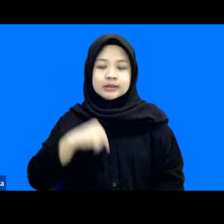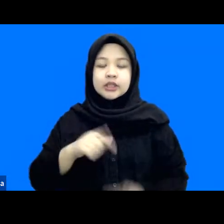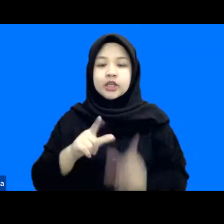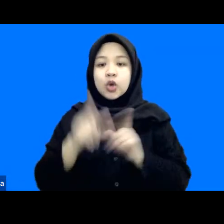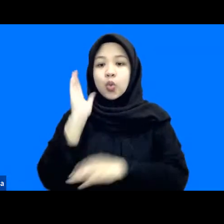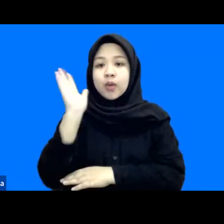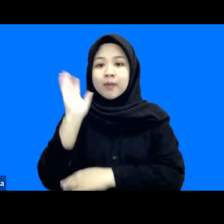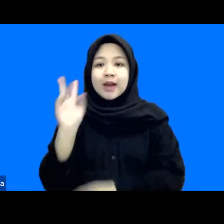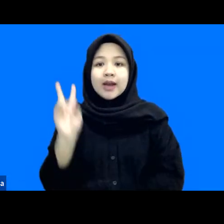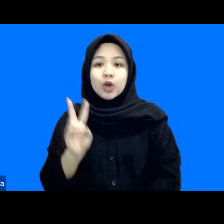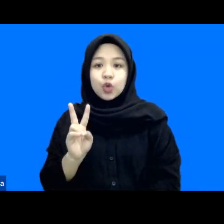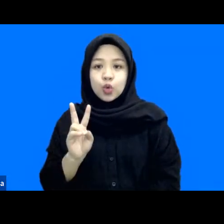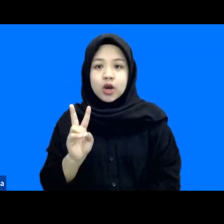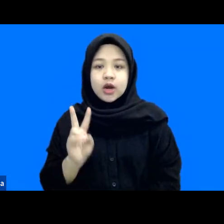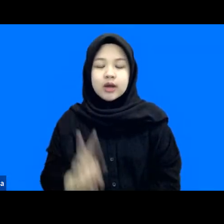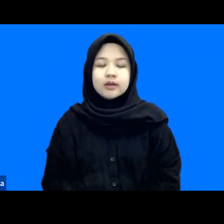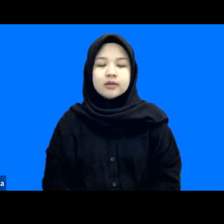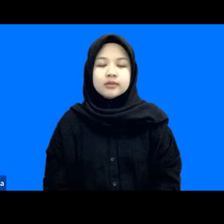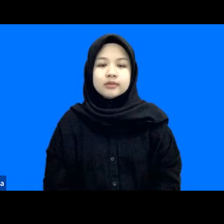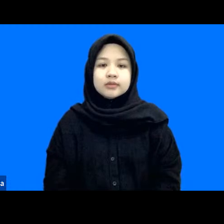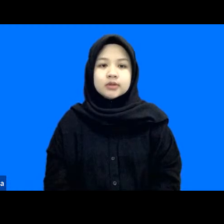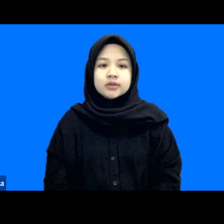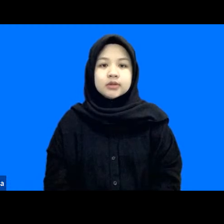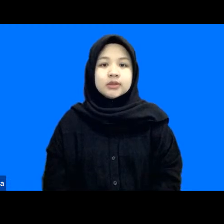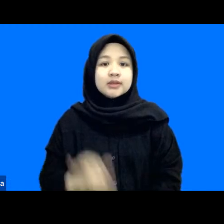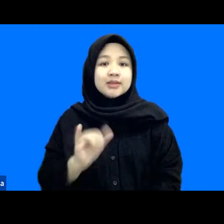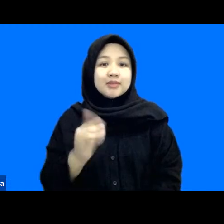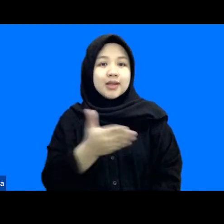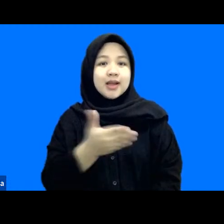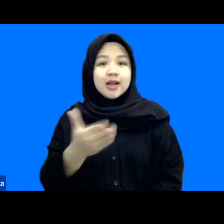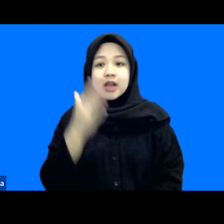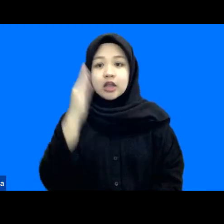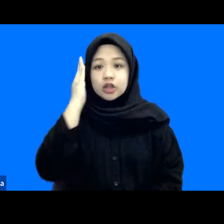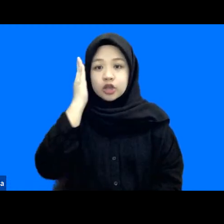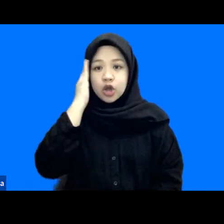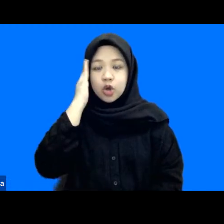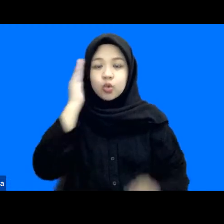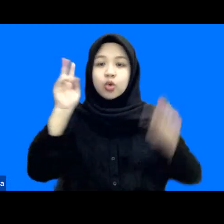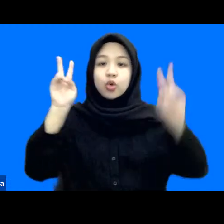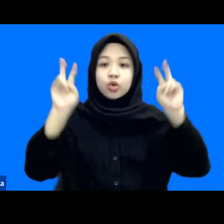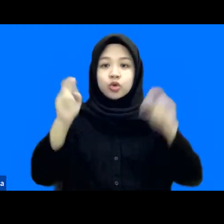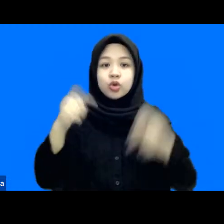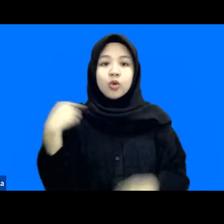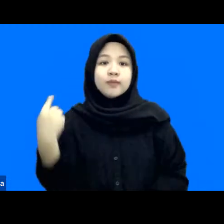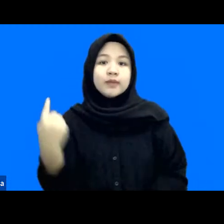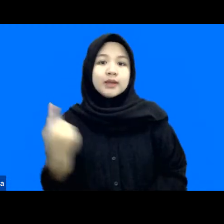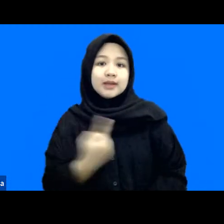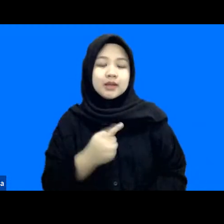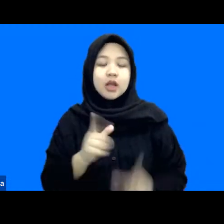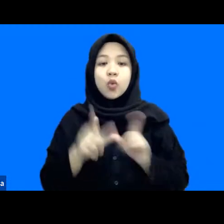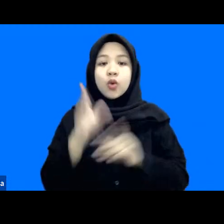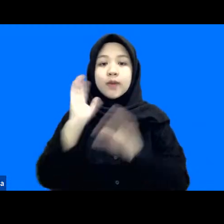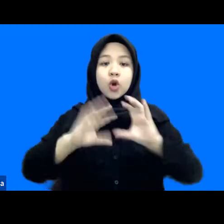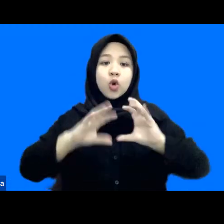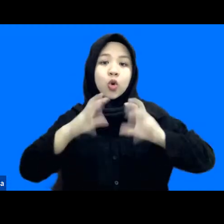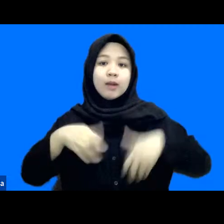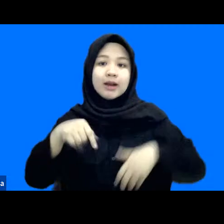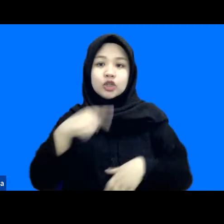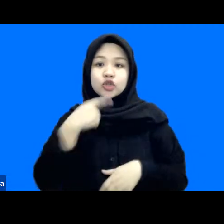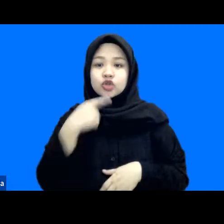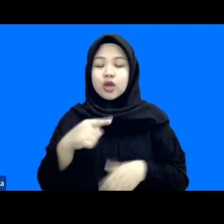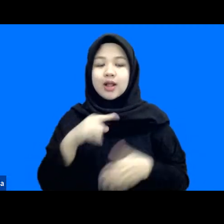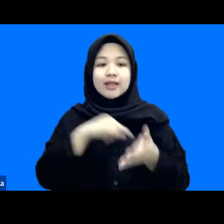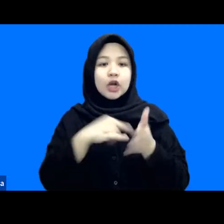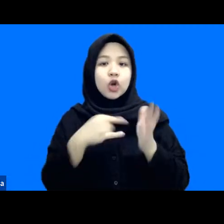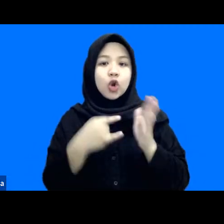you know, the topic for today's webinar is transformative digital technology for equitable education.